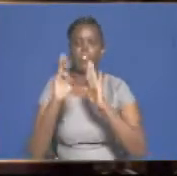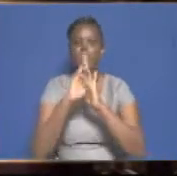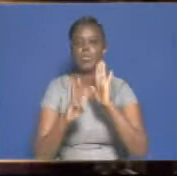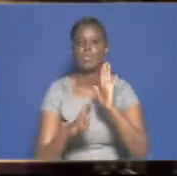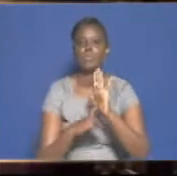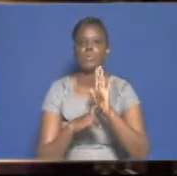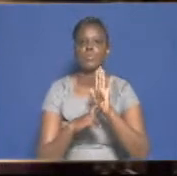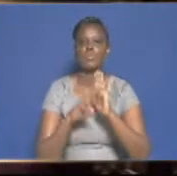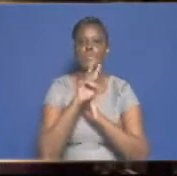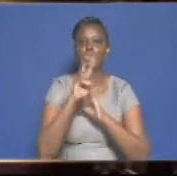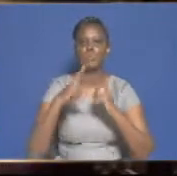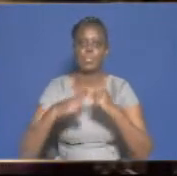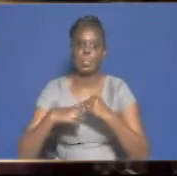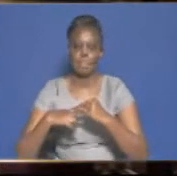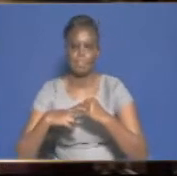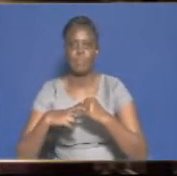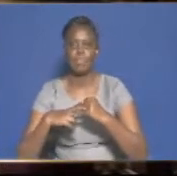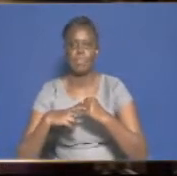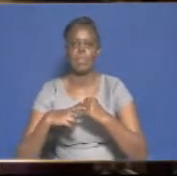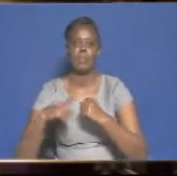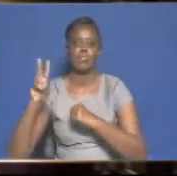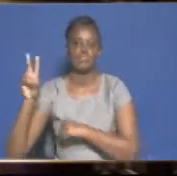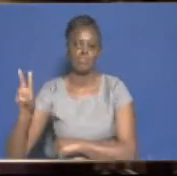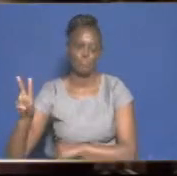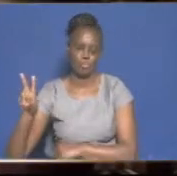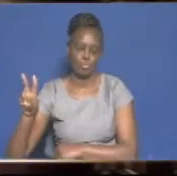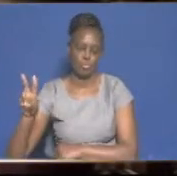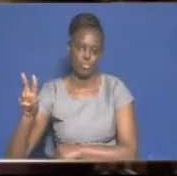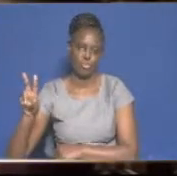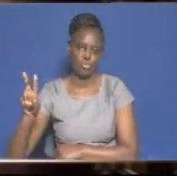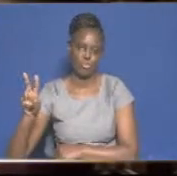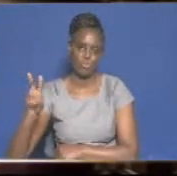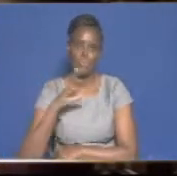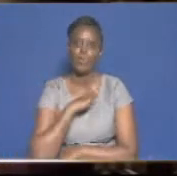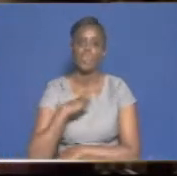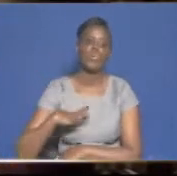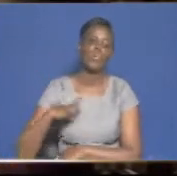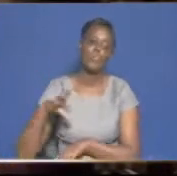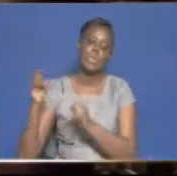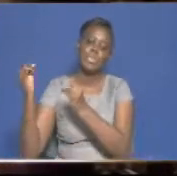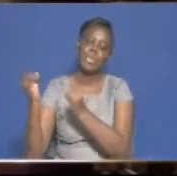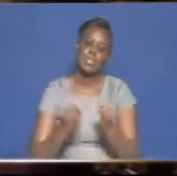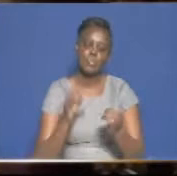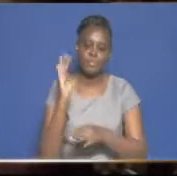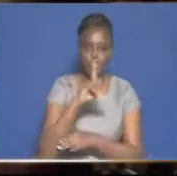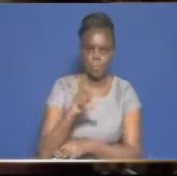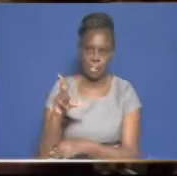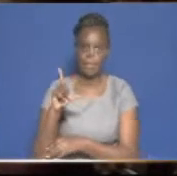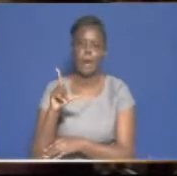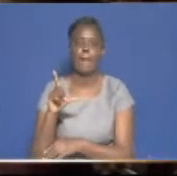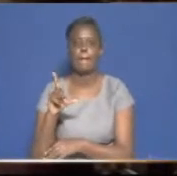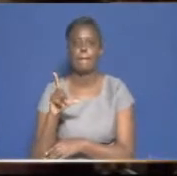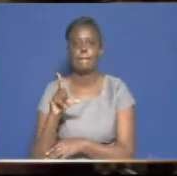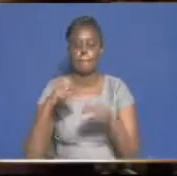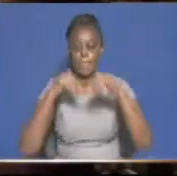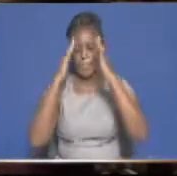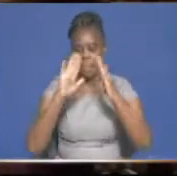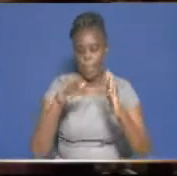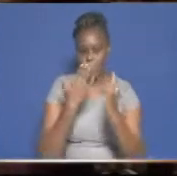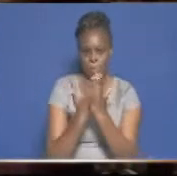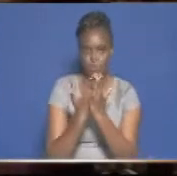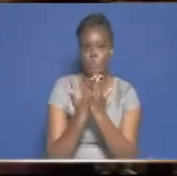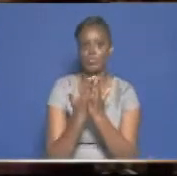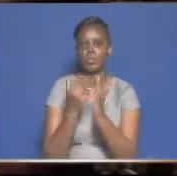Order 227, subsection 2. The committee may also introduce a bill to this House proposing